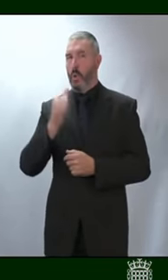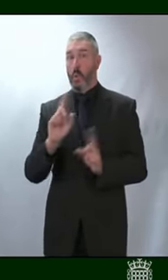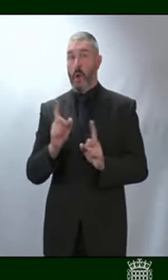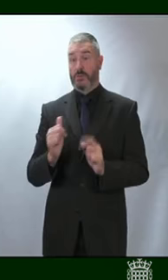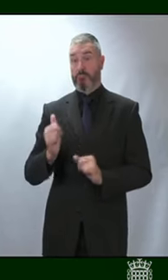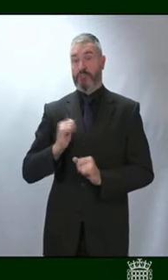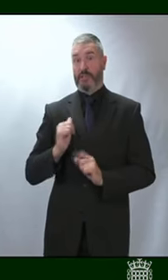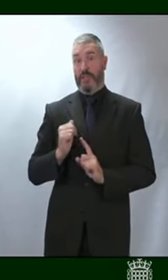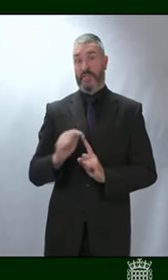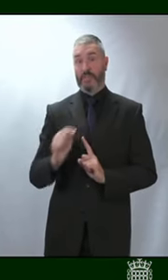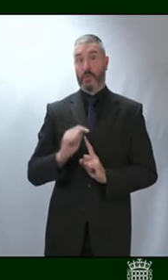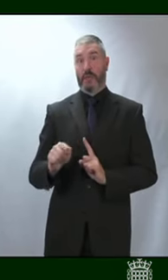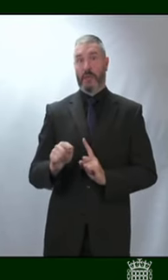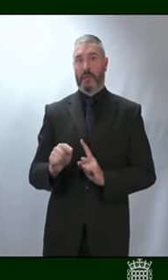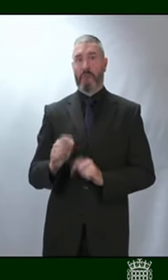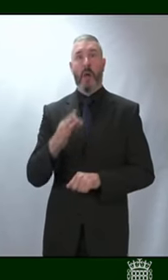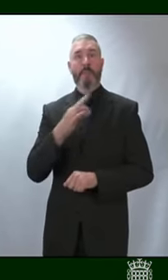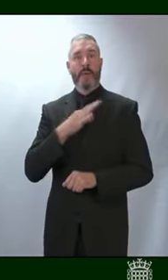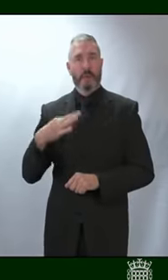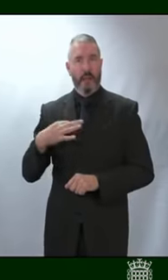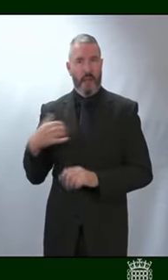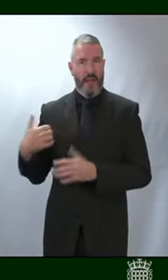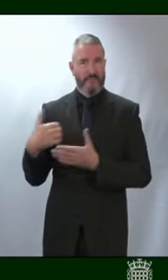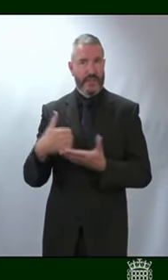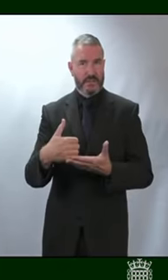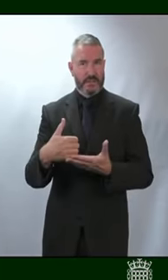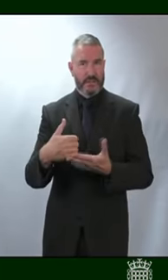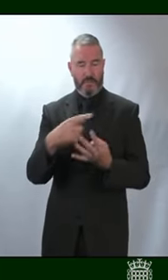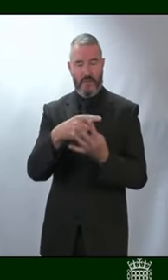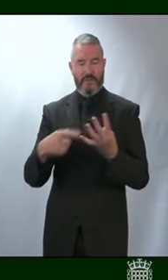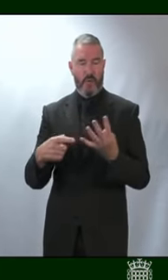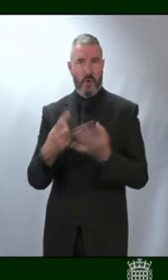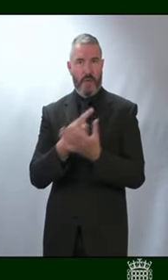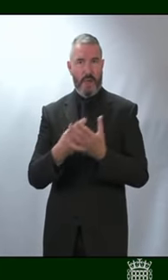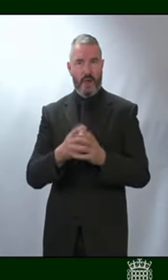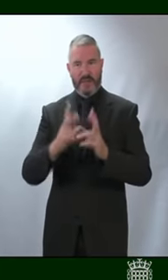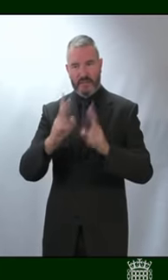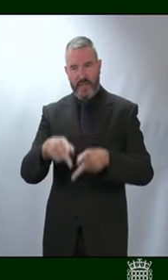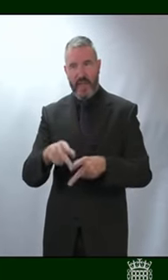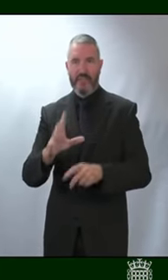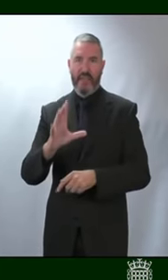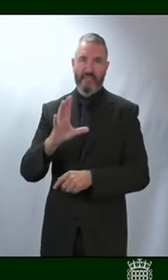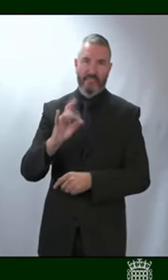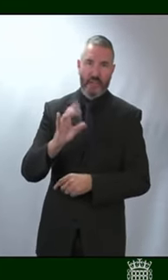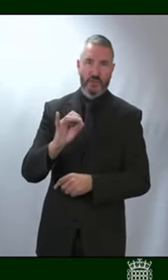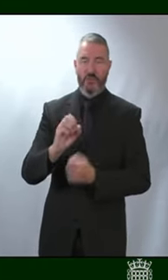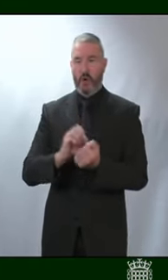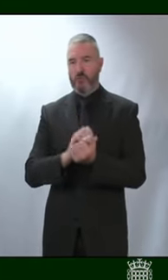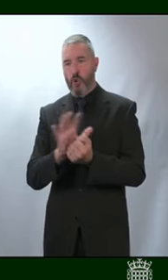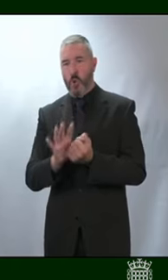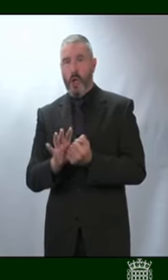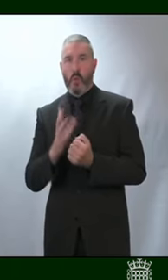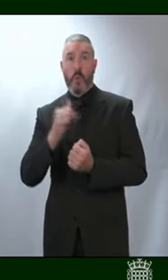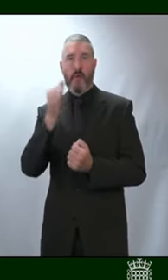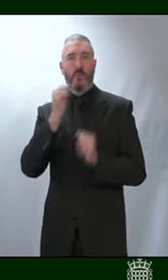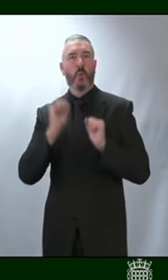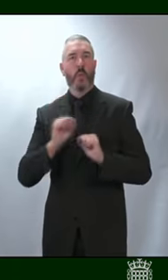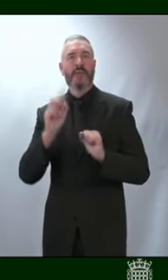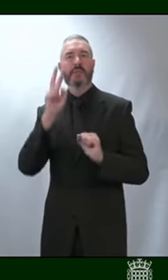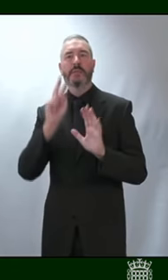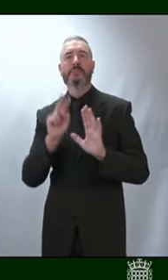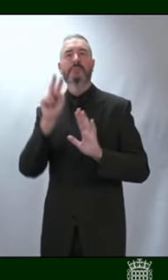this week by the medical advisers about deaths and infections of coronavirus have any credibility,